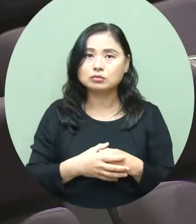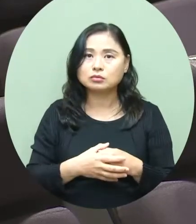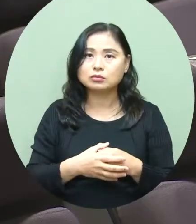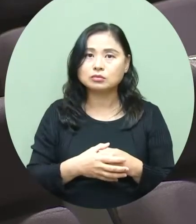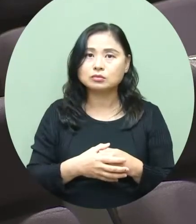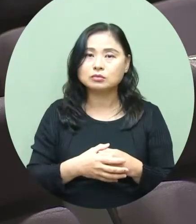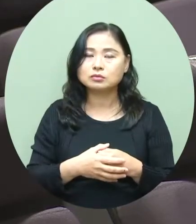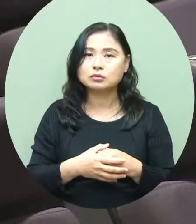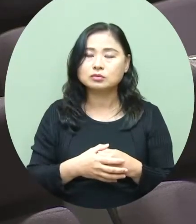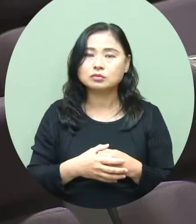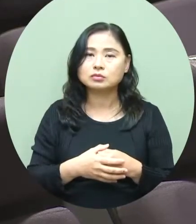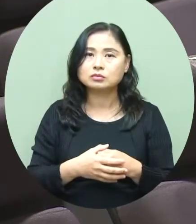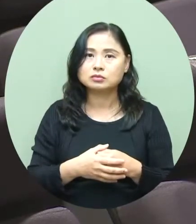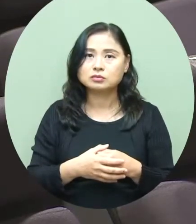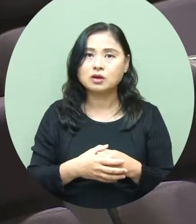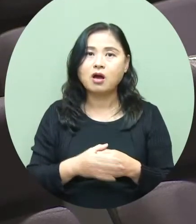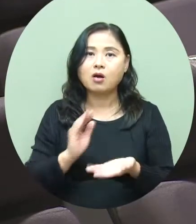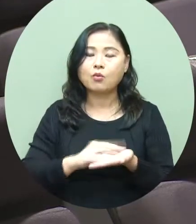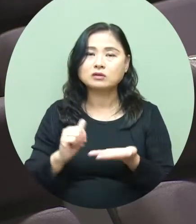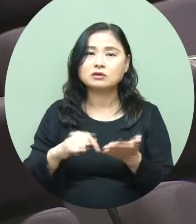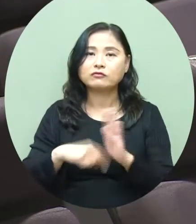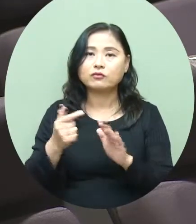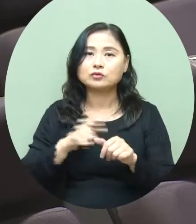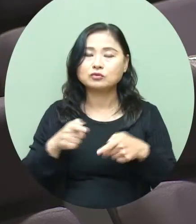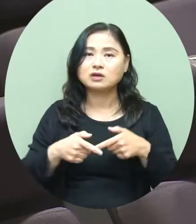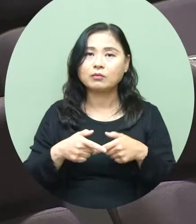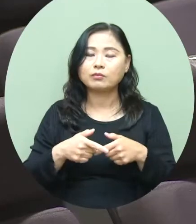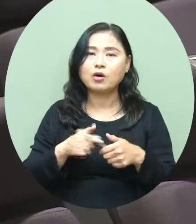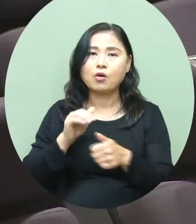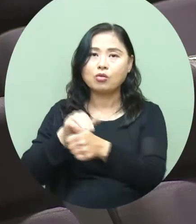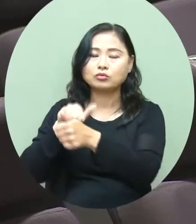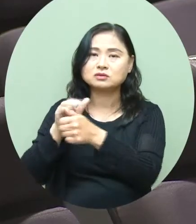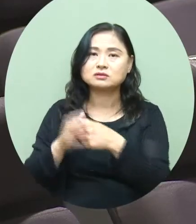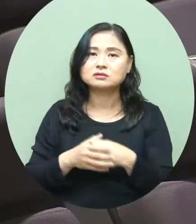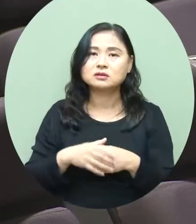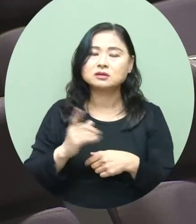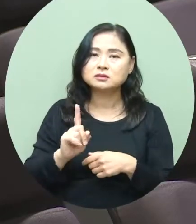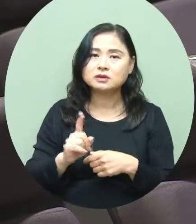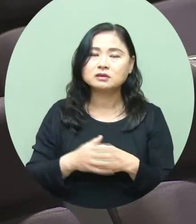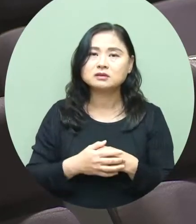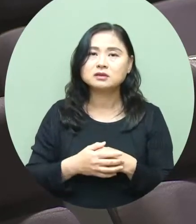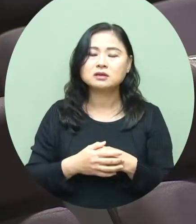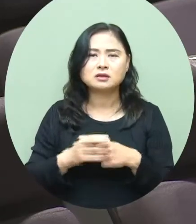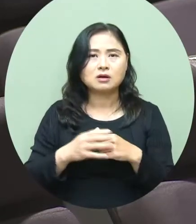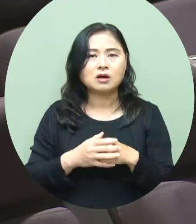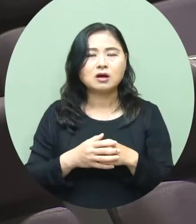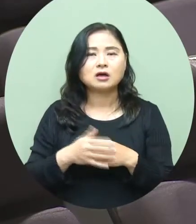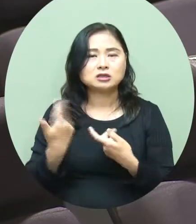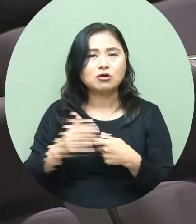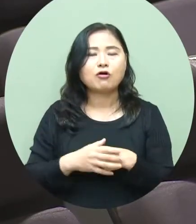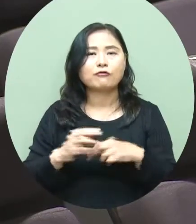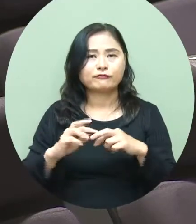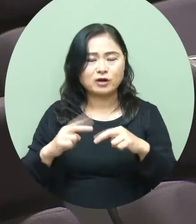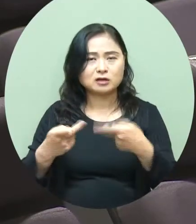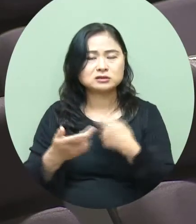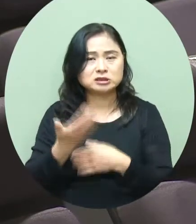announced by CHP last night? And why is there some inconsistency in terms of announcing some of the flight bans? Is